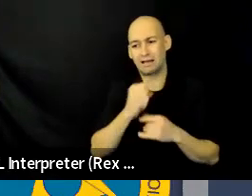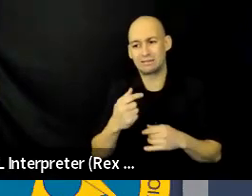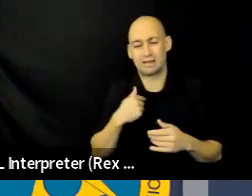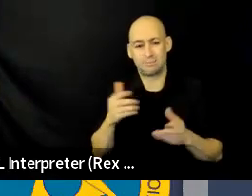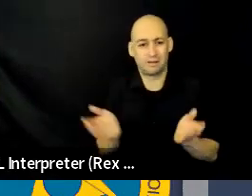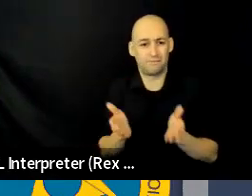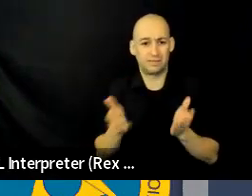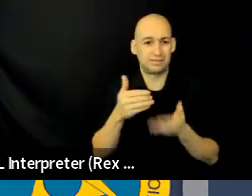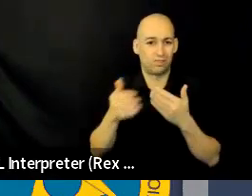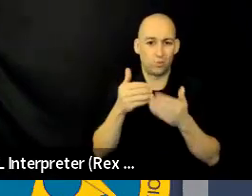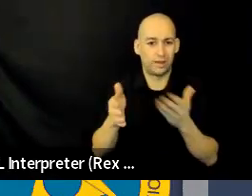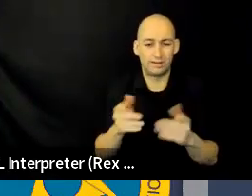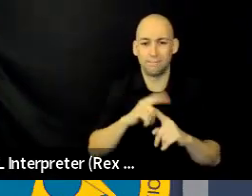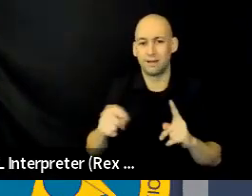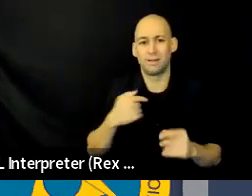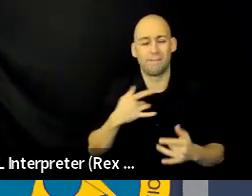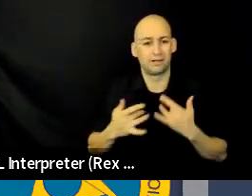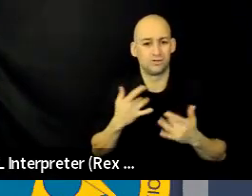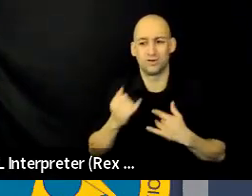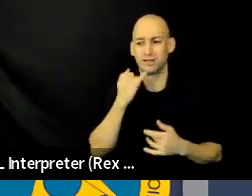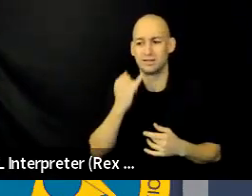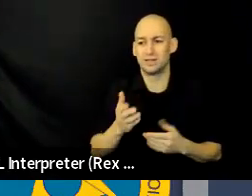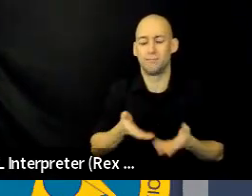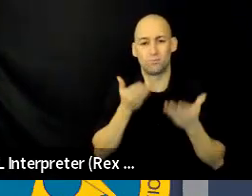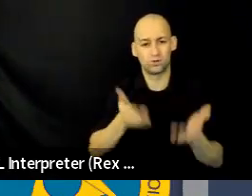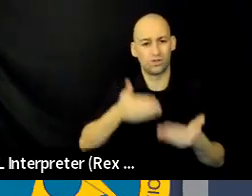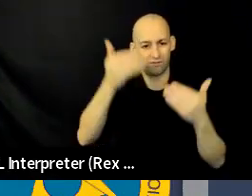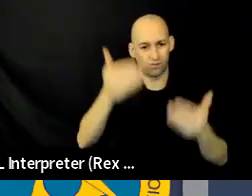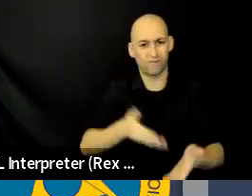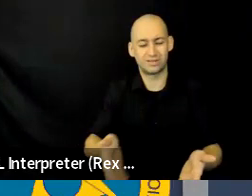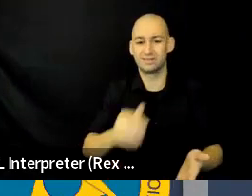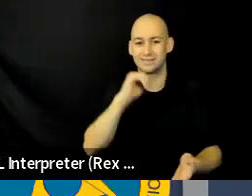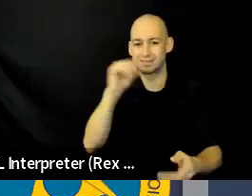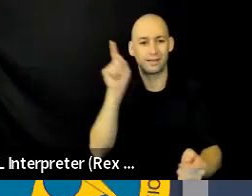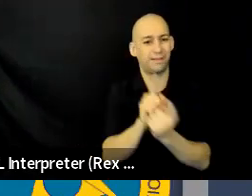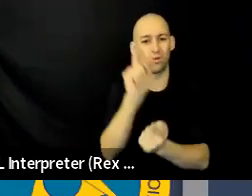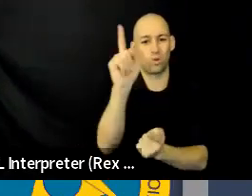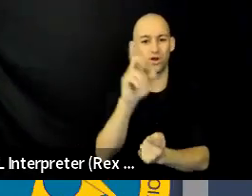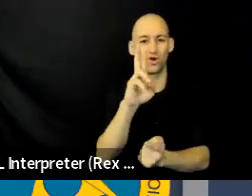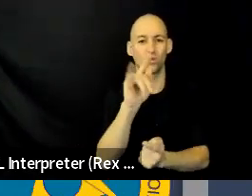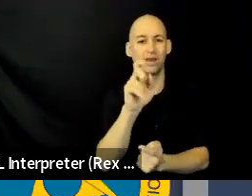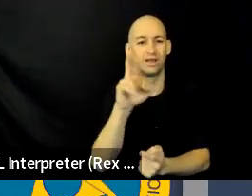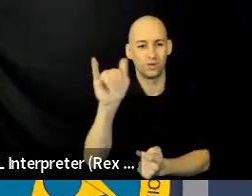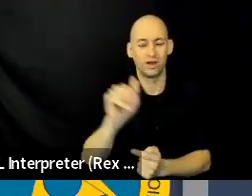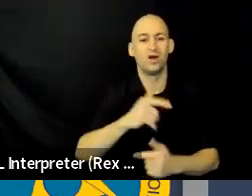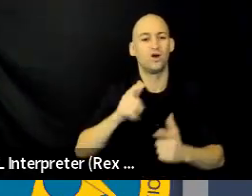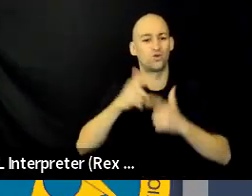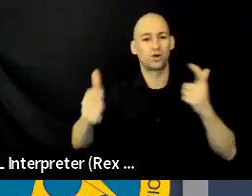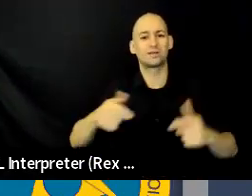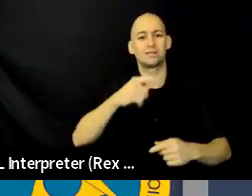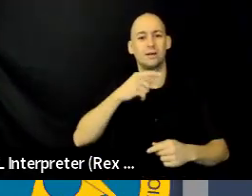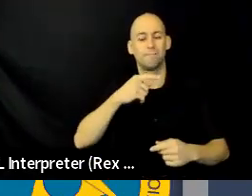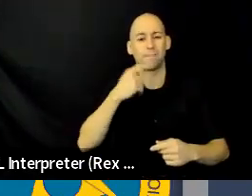way at this point, but my concern really is that the proposal before us doesn't meet that one criterion of greatest public good and